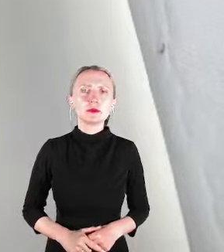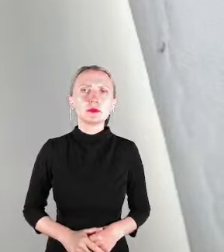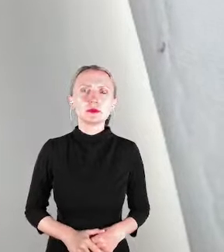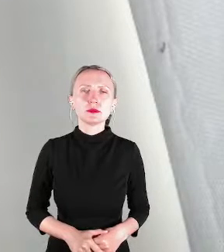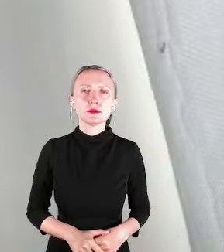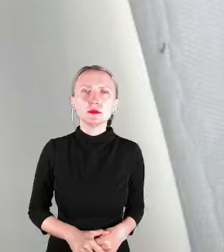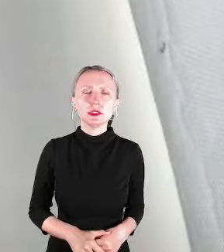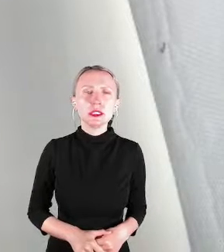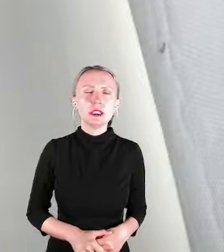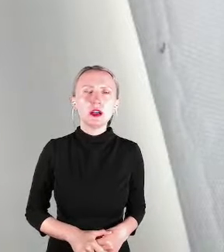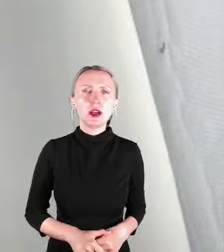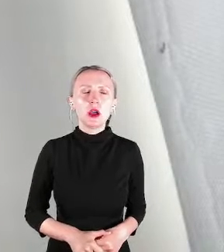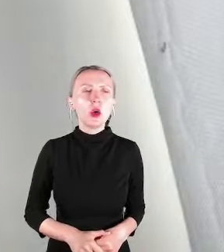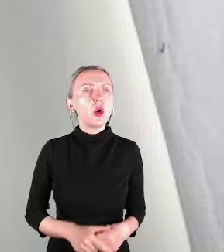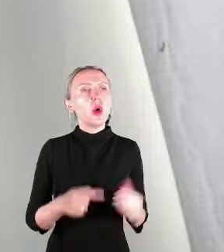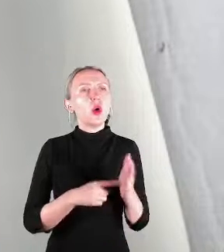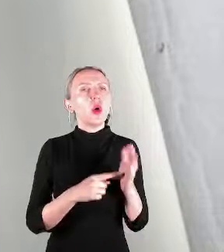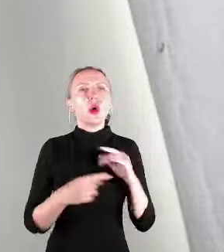so to say. So